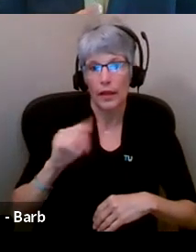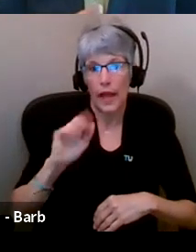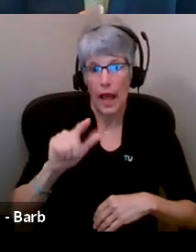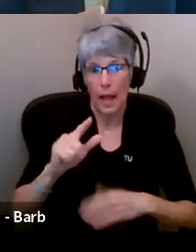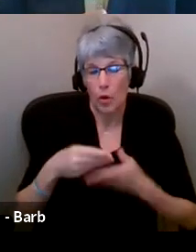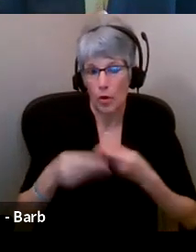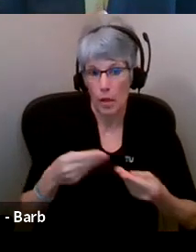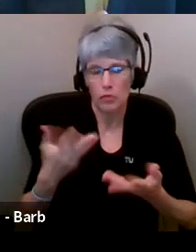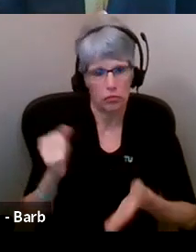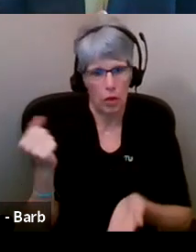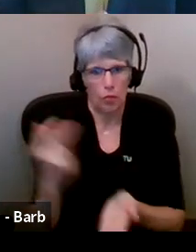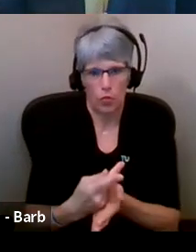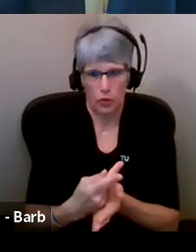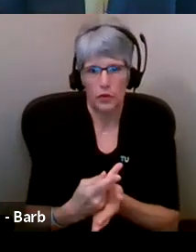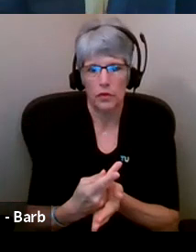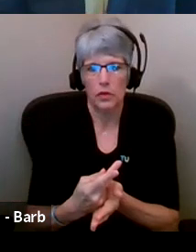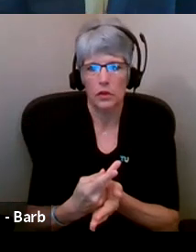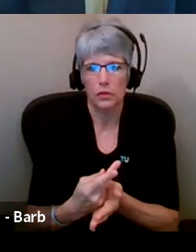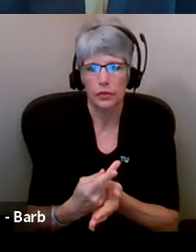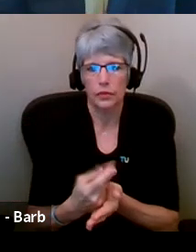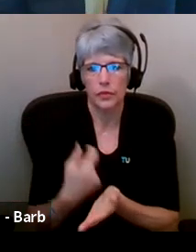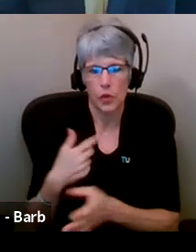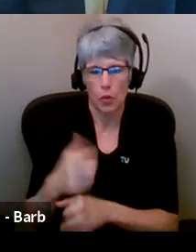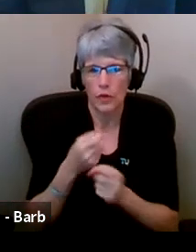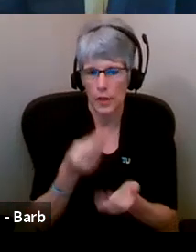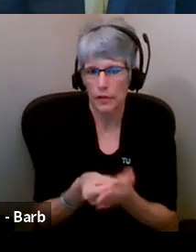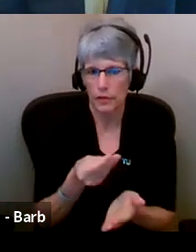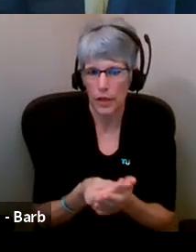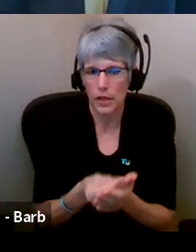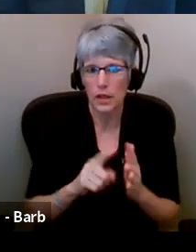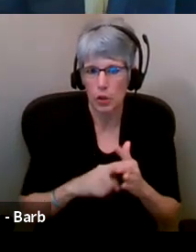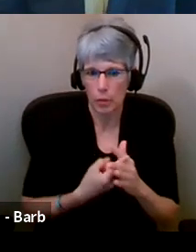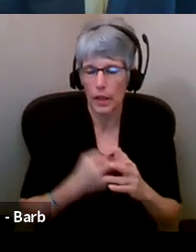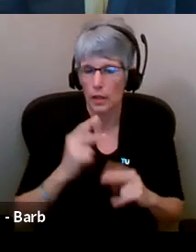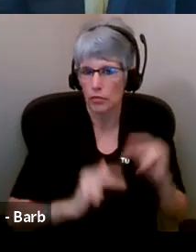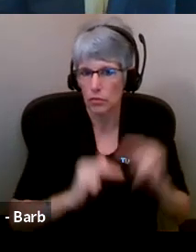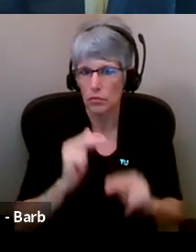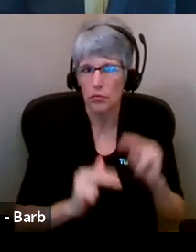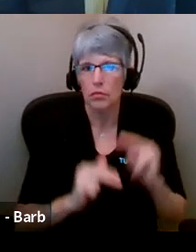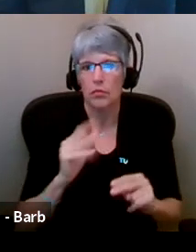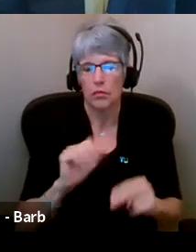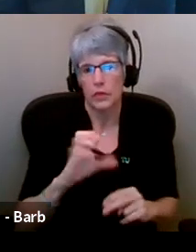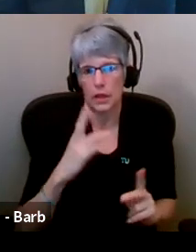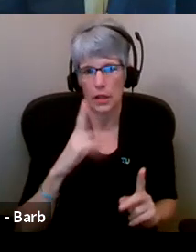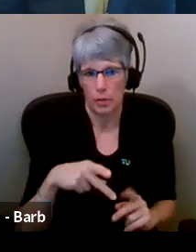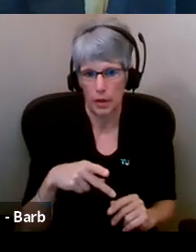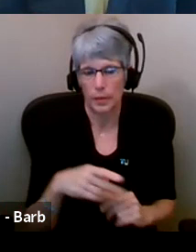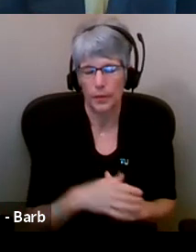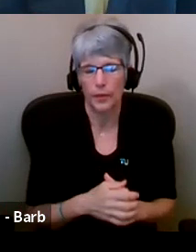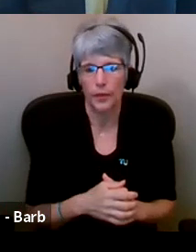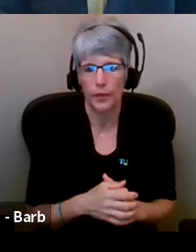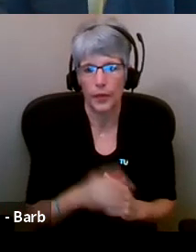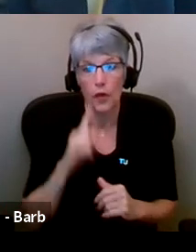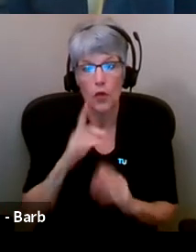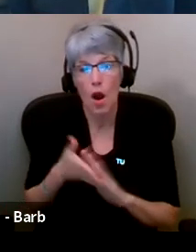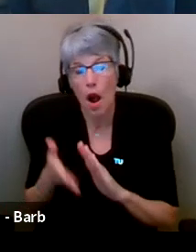been approved, and with that, we received the funding to begin the construction of the College of Health Professions. When it comes to our